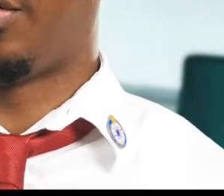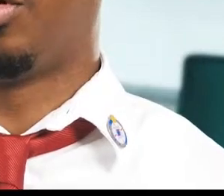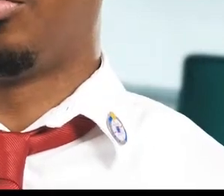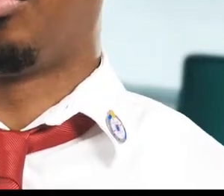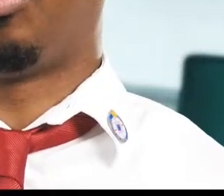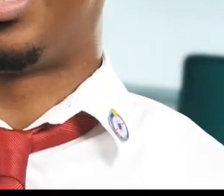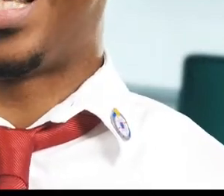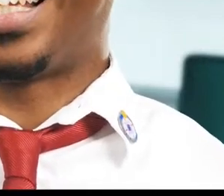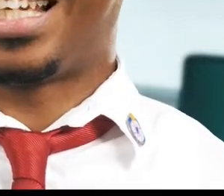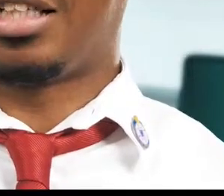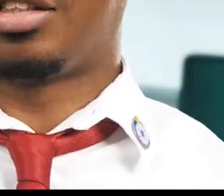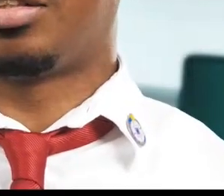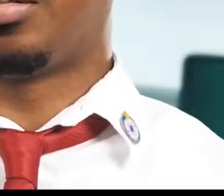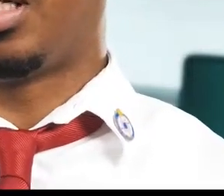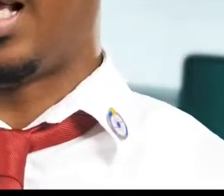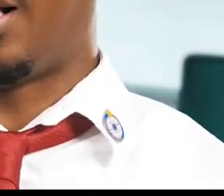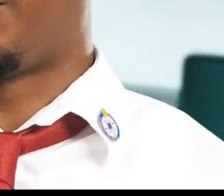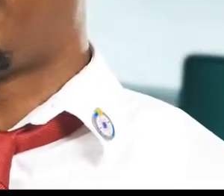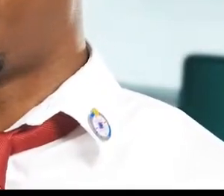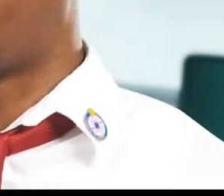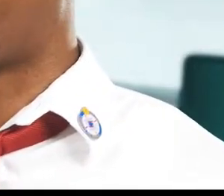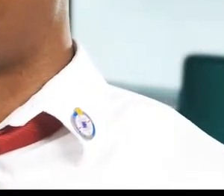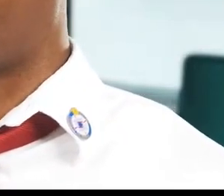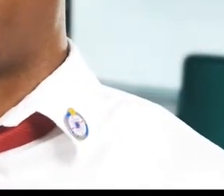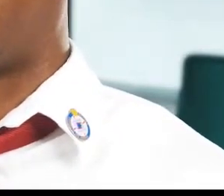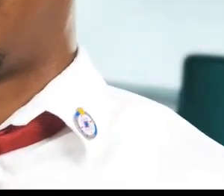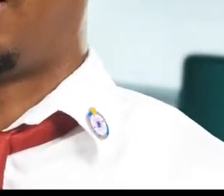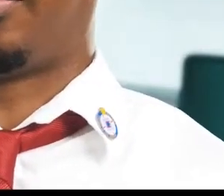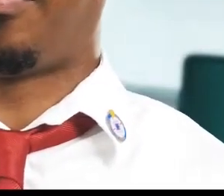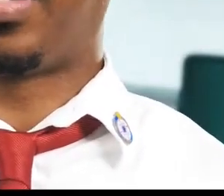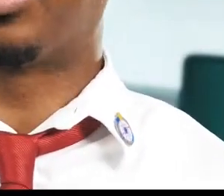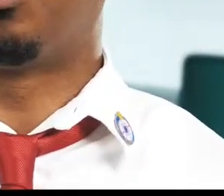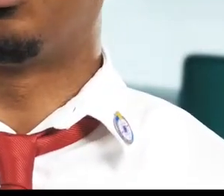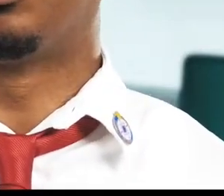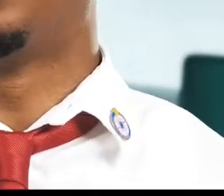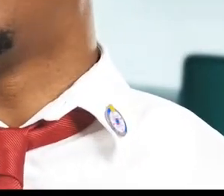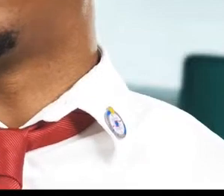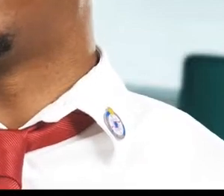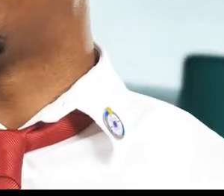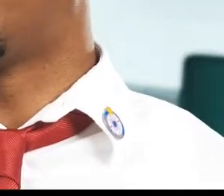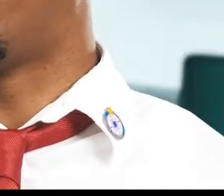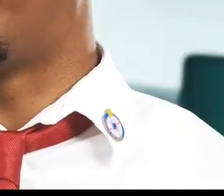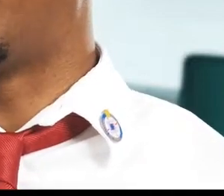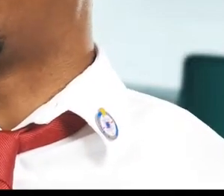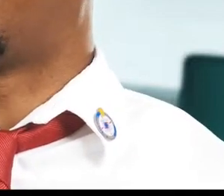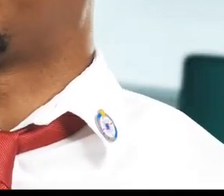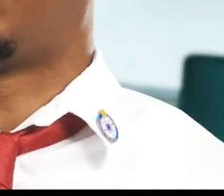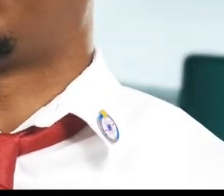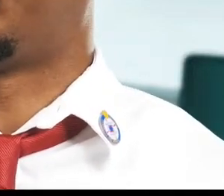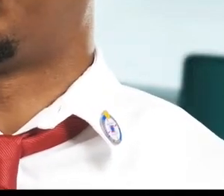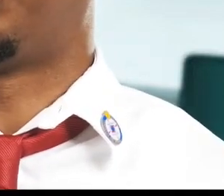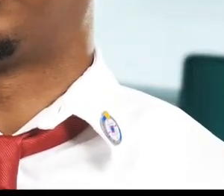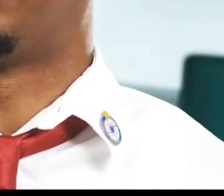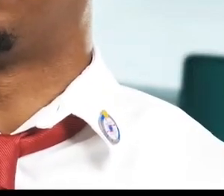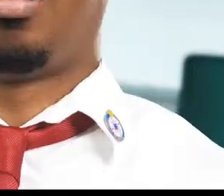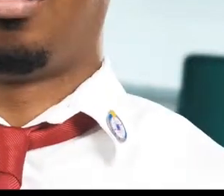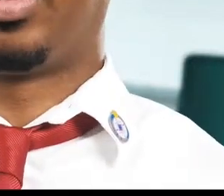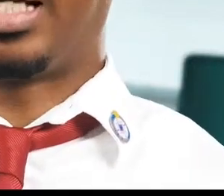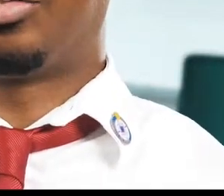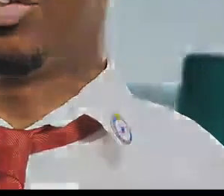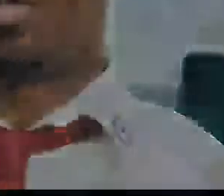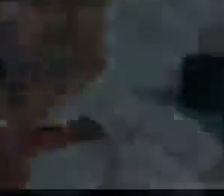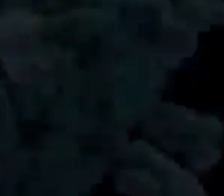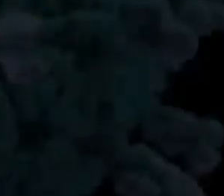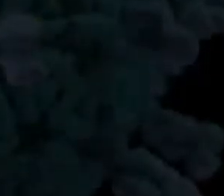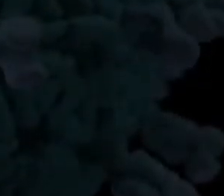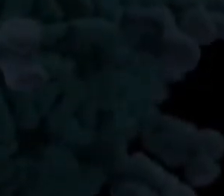of Health through the St. Kitts Health Promotion Unit on Facebook, on Instagram, and also on YouTube. Or we